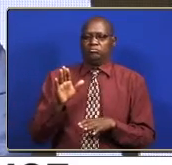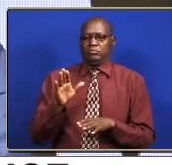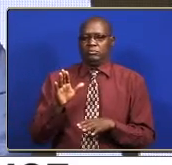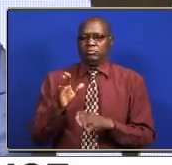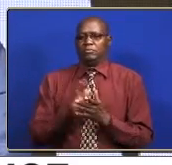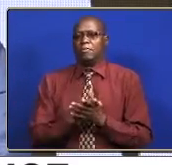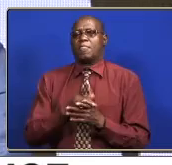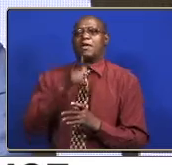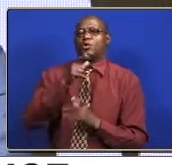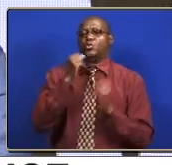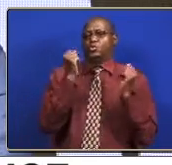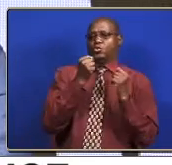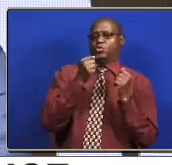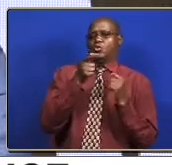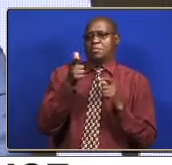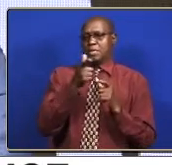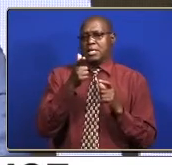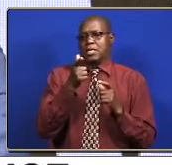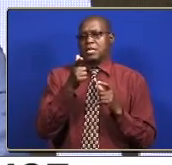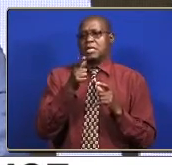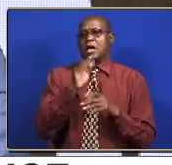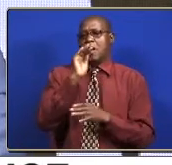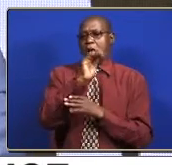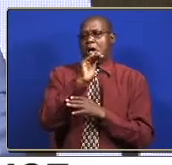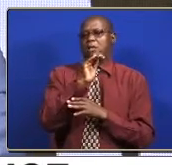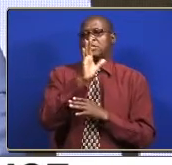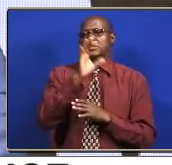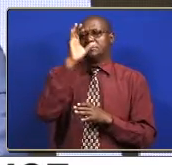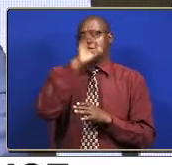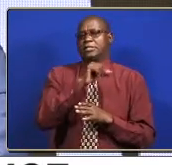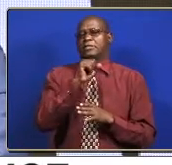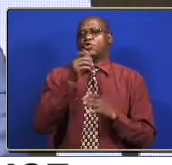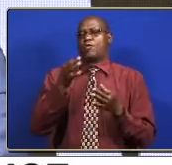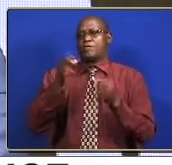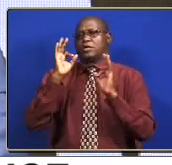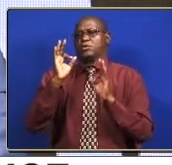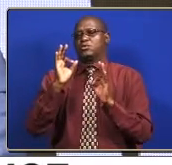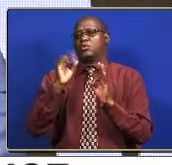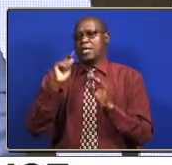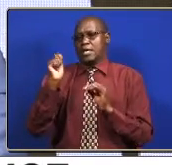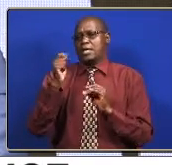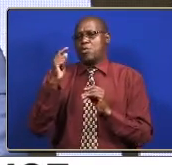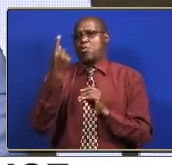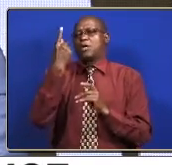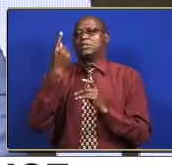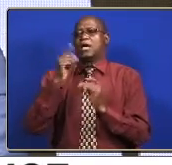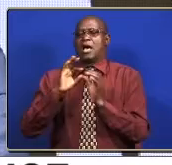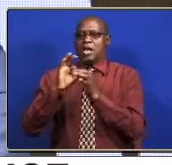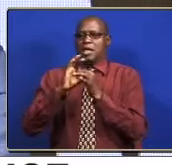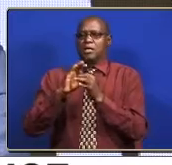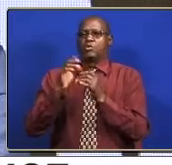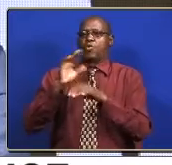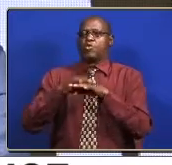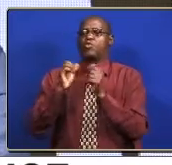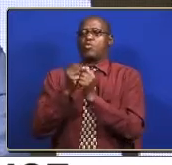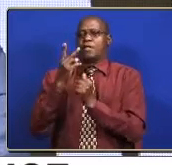Kenyans on social media questioned his absence during the official unveiling of the Kenya Kwanza Alliance on the 12th of April. Kennedy Kimani